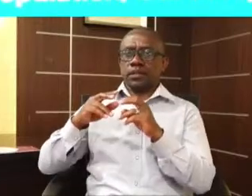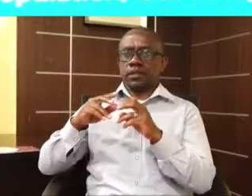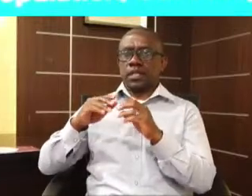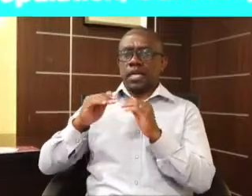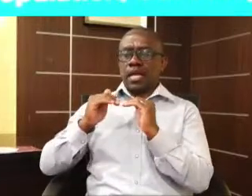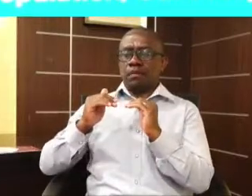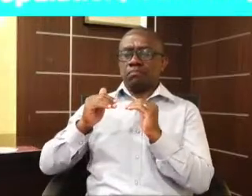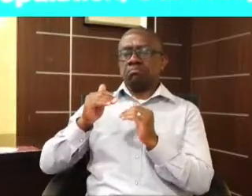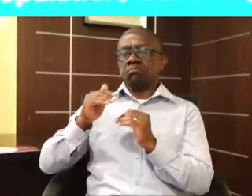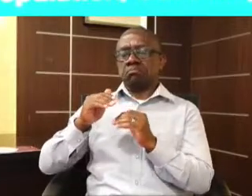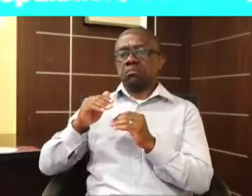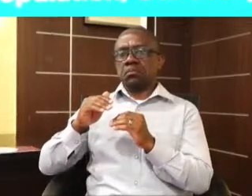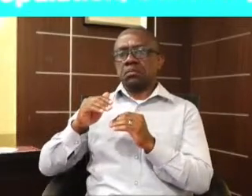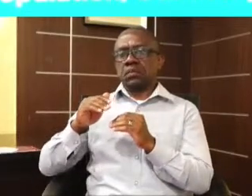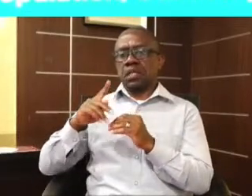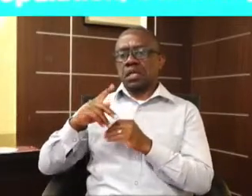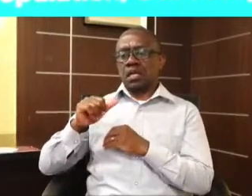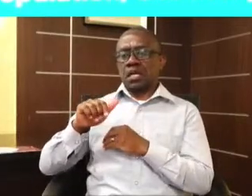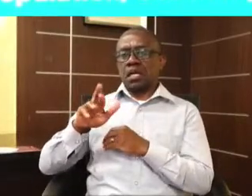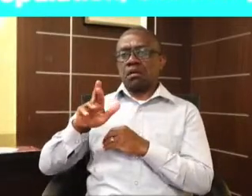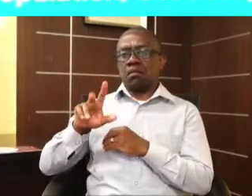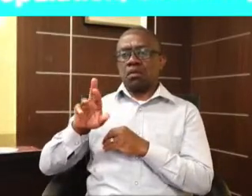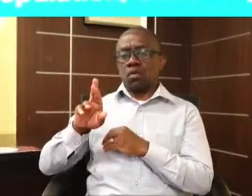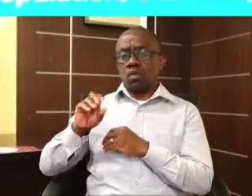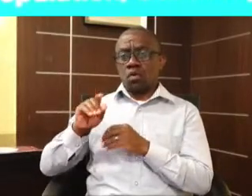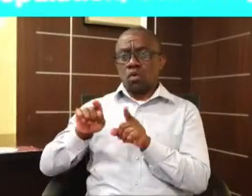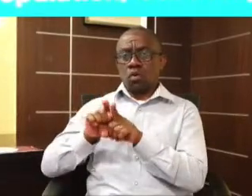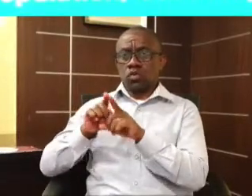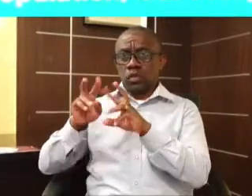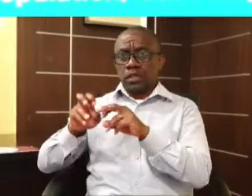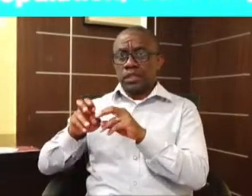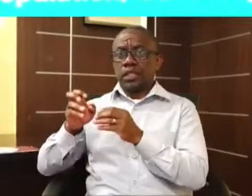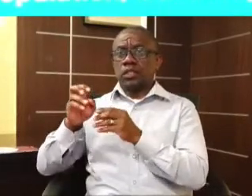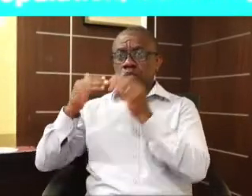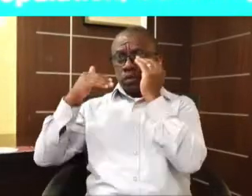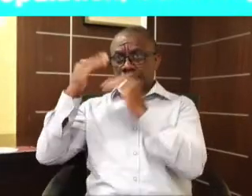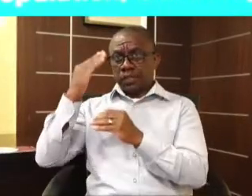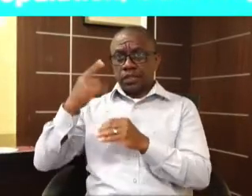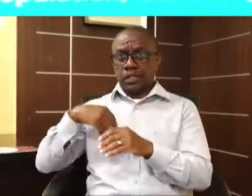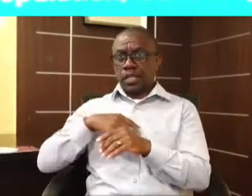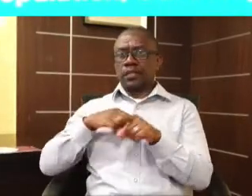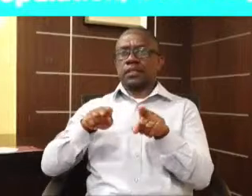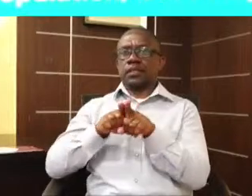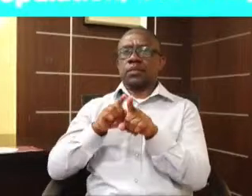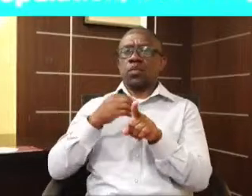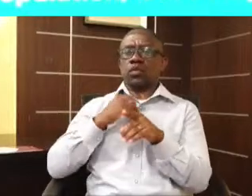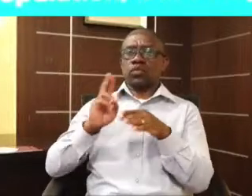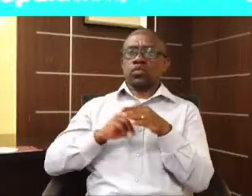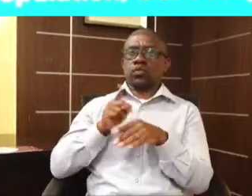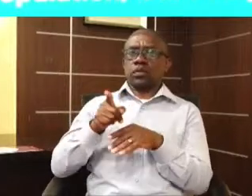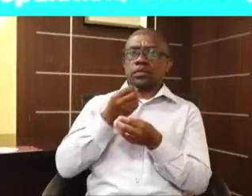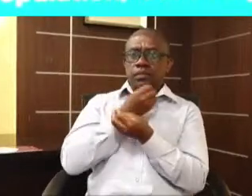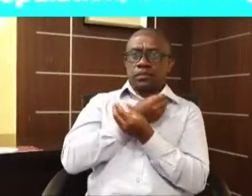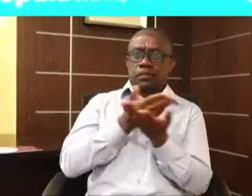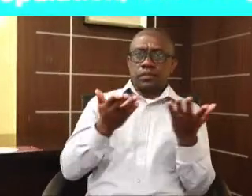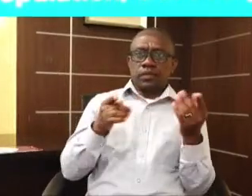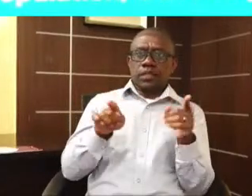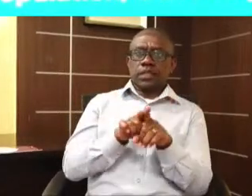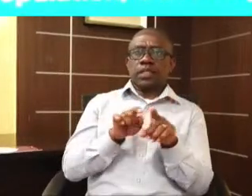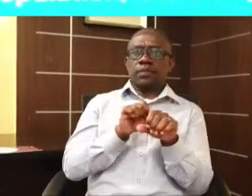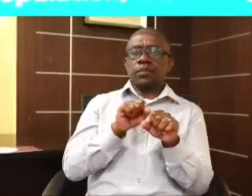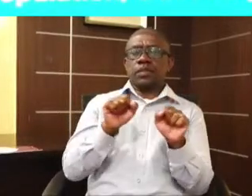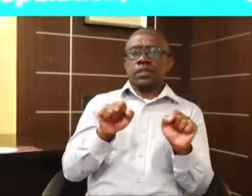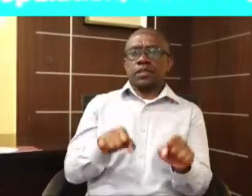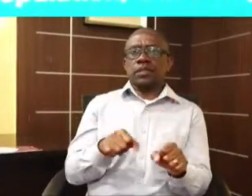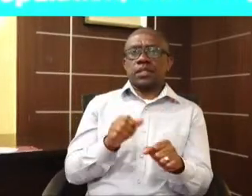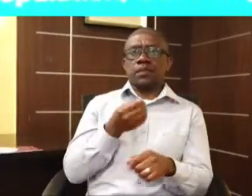shelves at the universities and other research institutions to customize the feedback or the